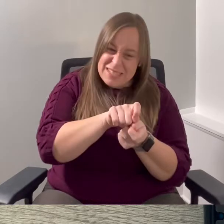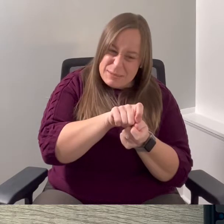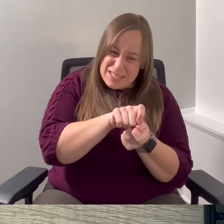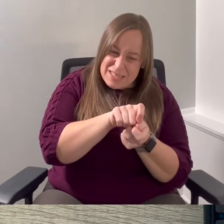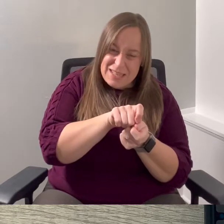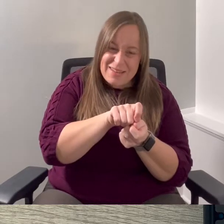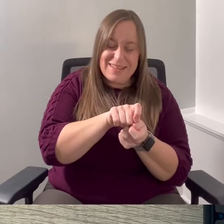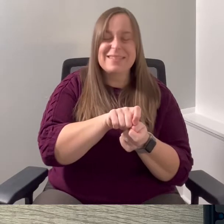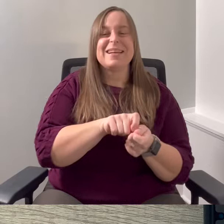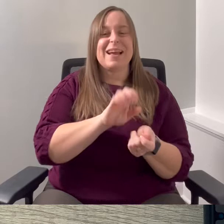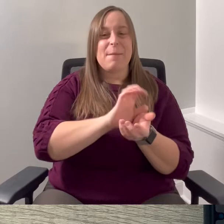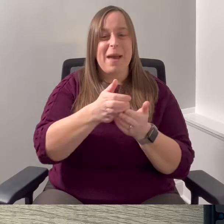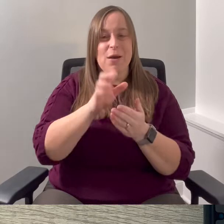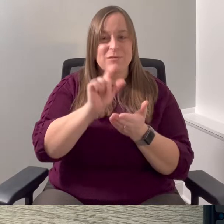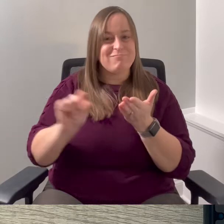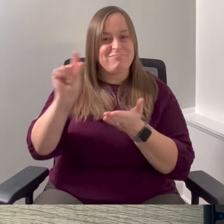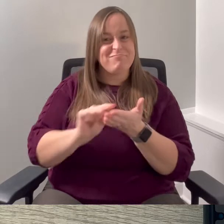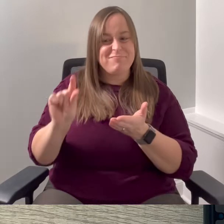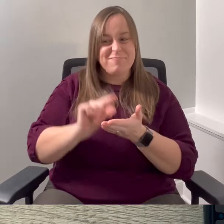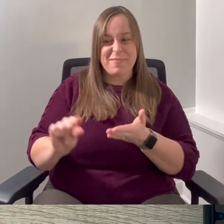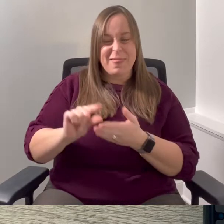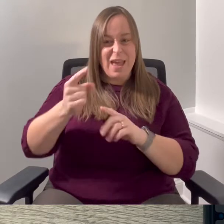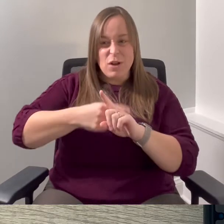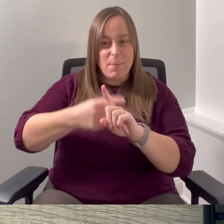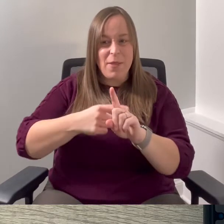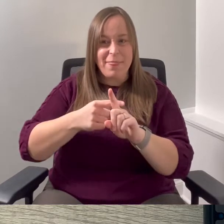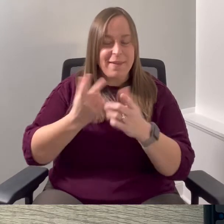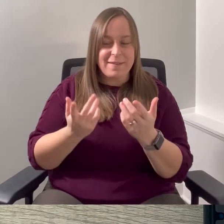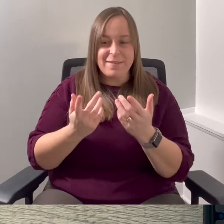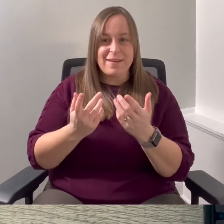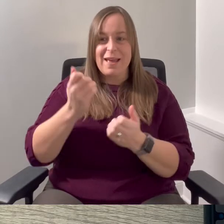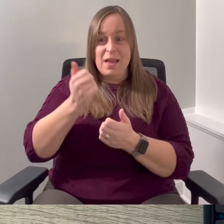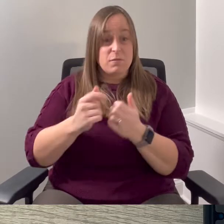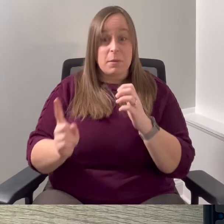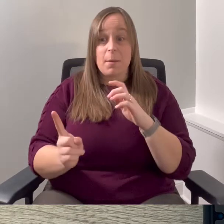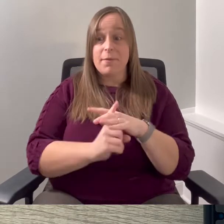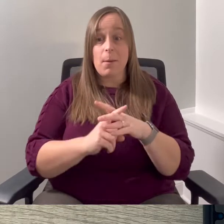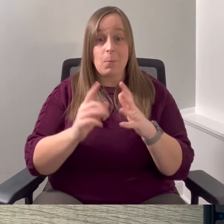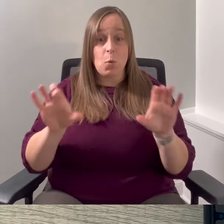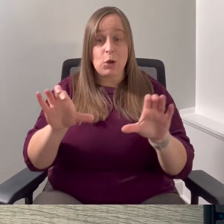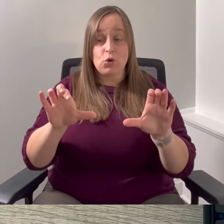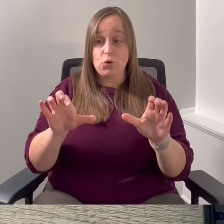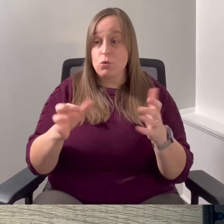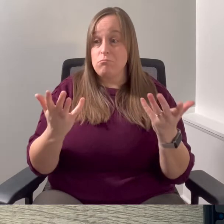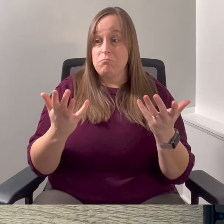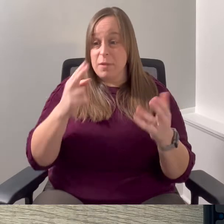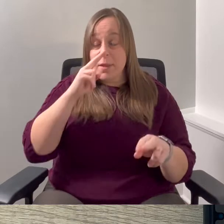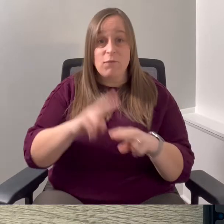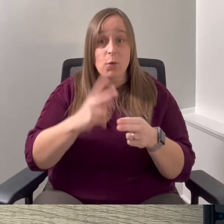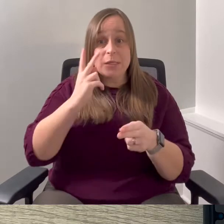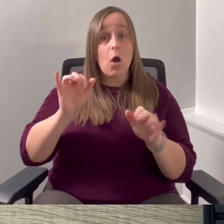set every month aside. That way, when we do have something that pops up that we want to do, we have some money towards